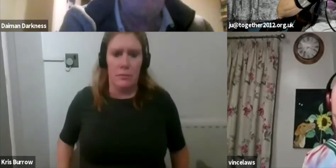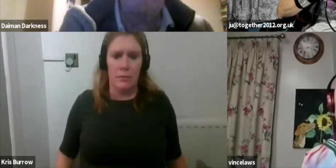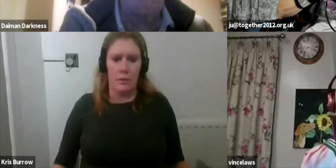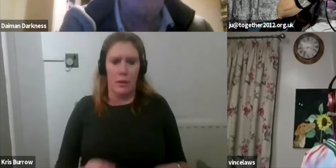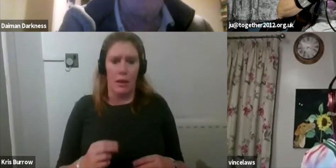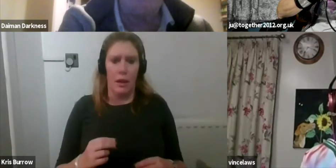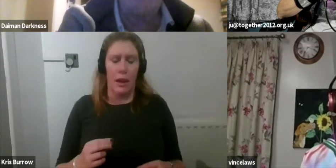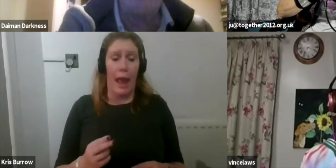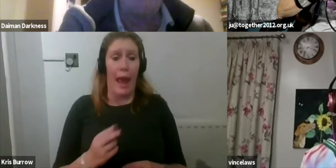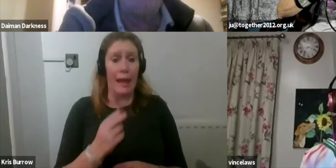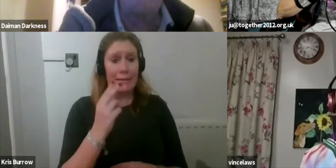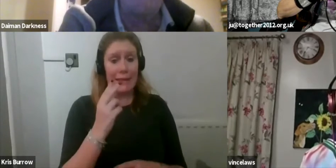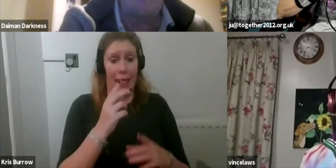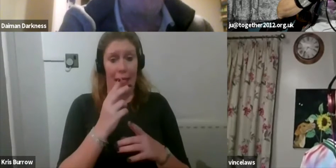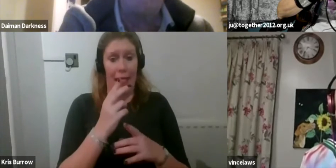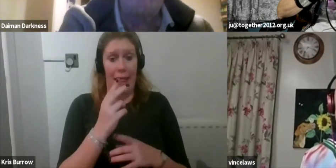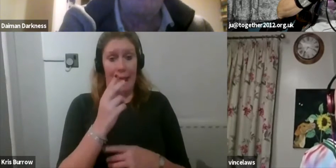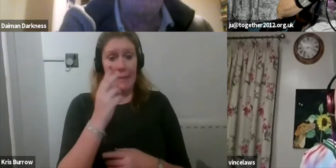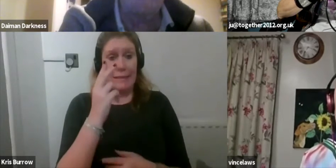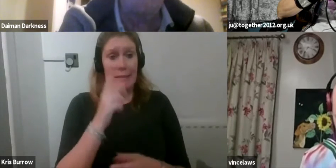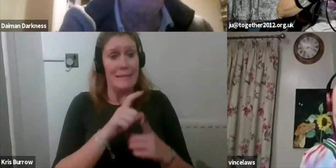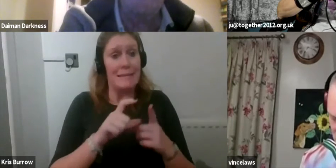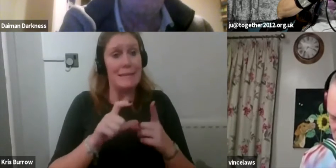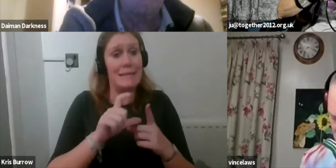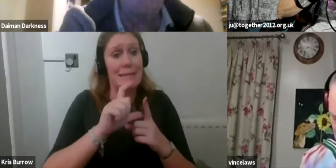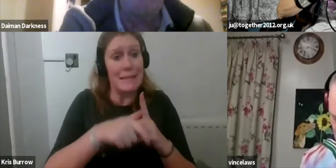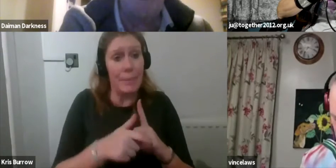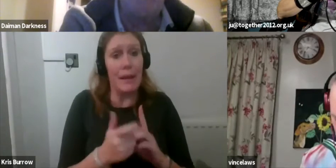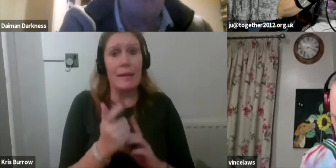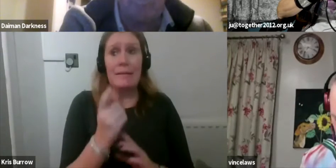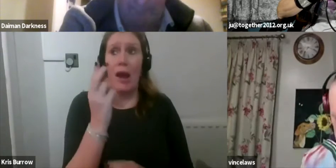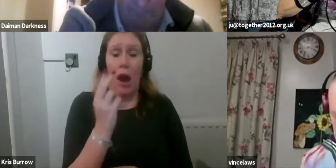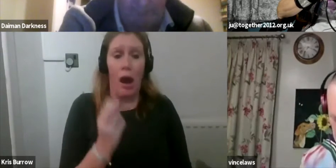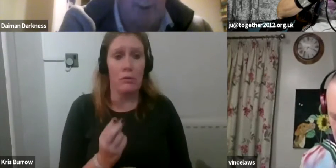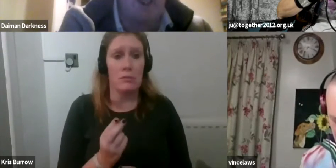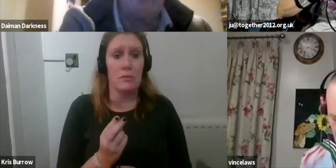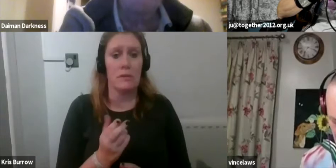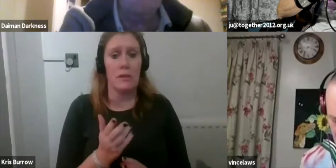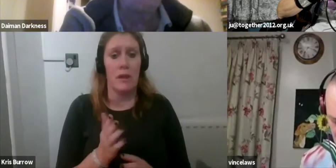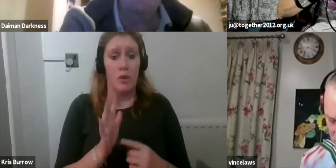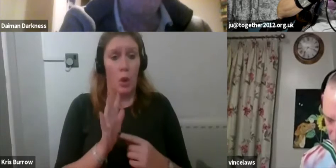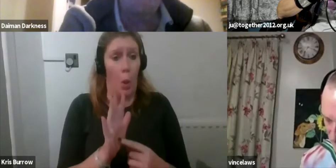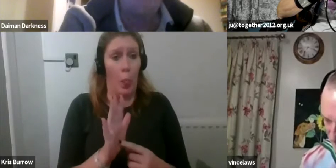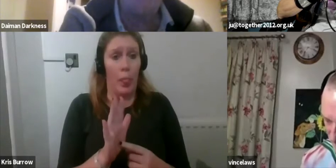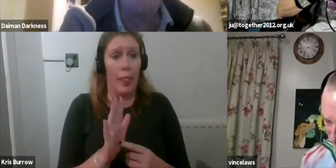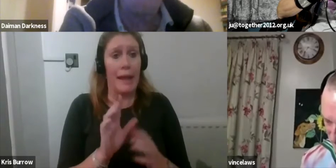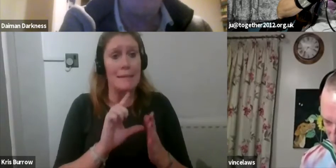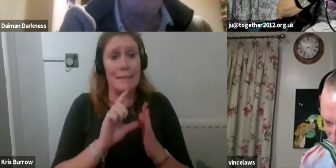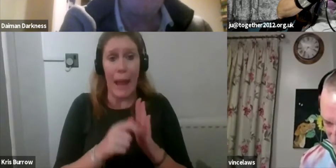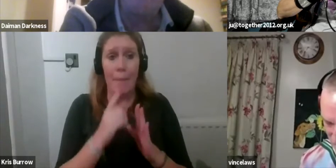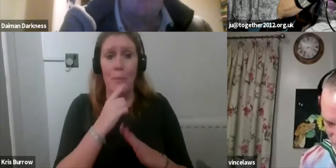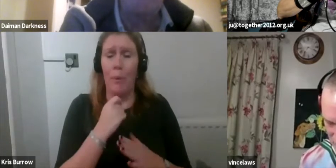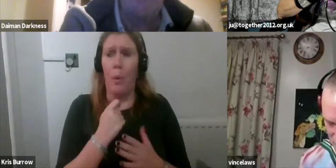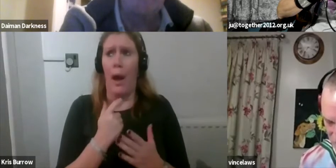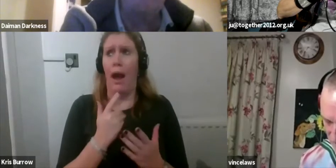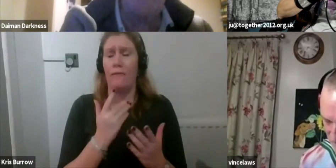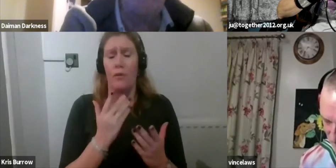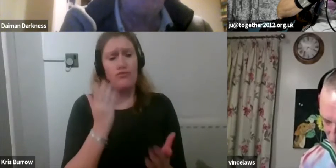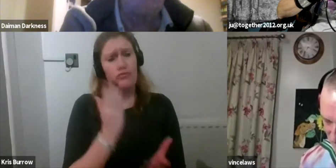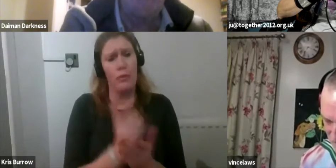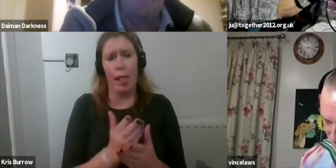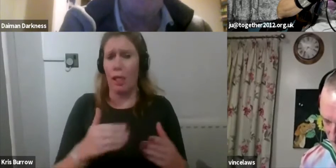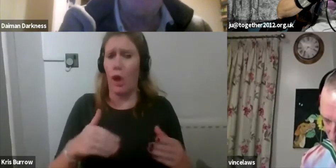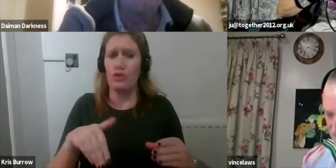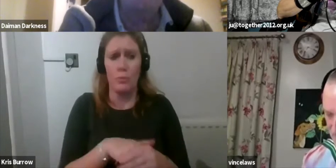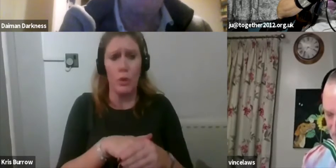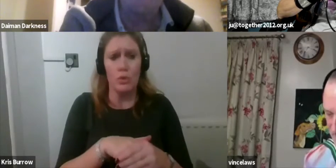disabled people have a real contribution to make. And so I was quite gratified